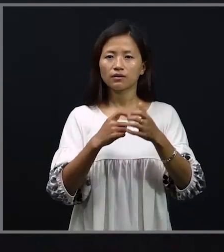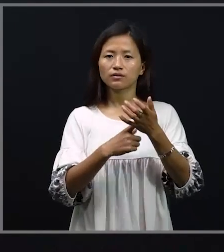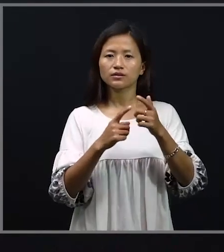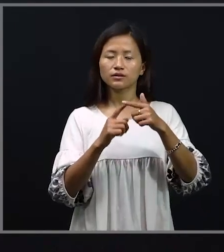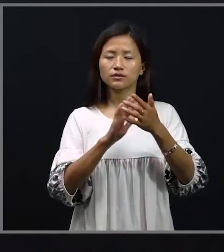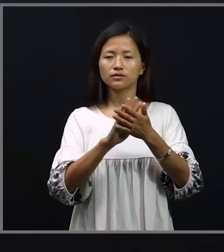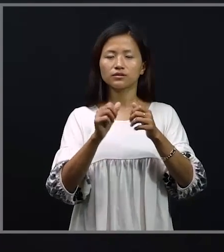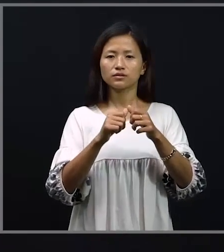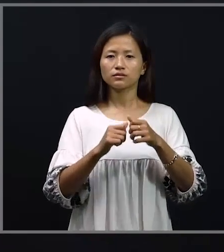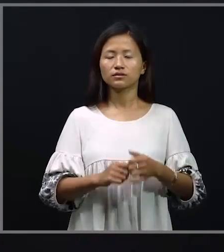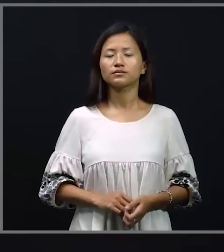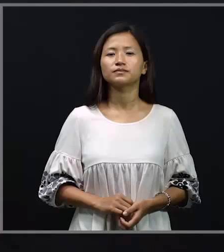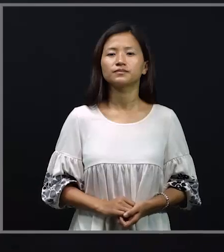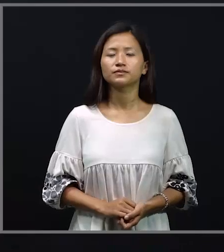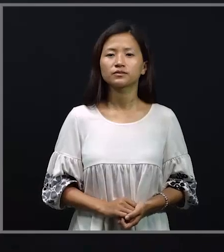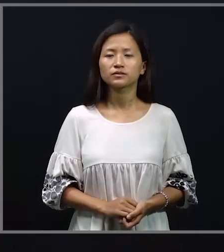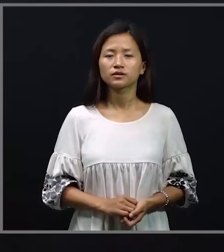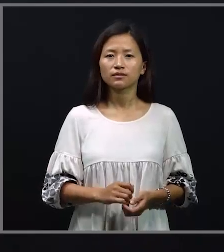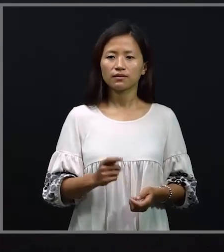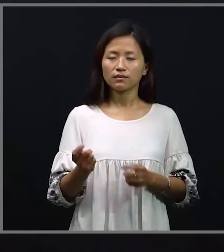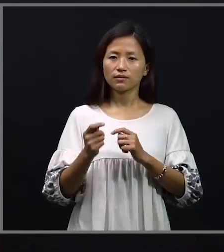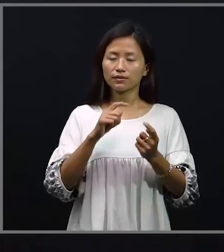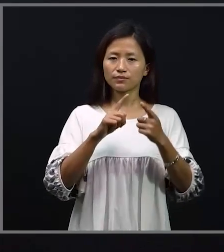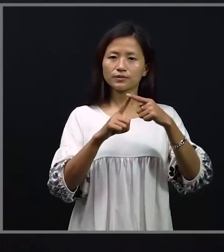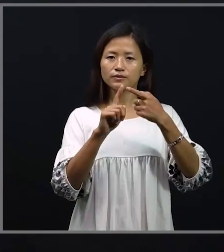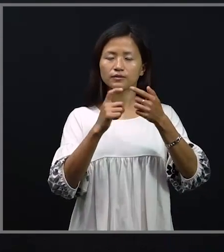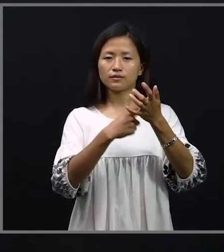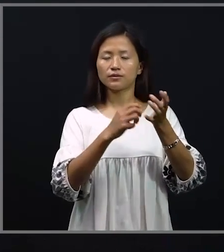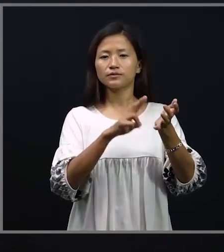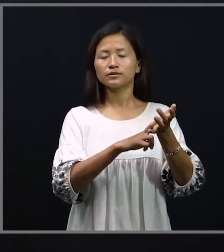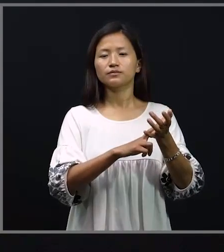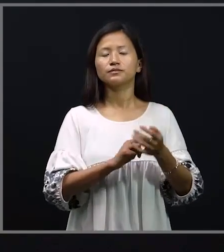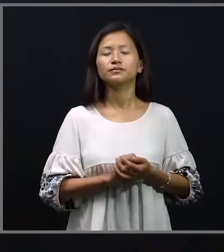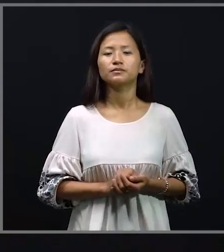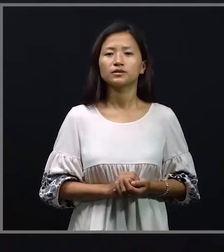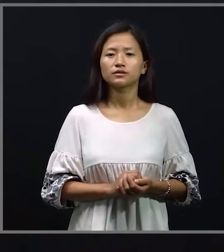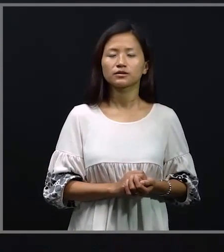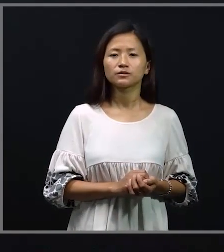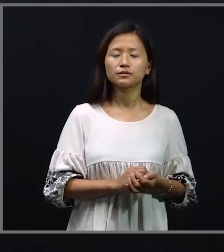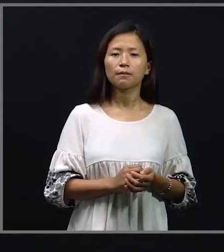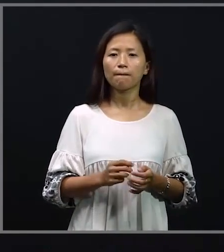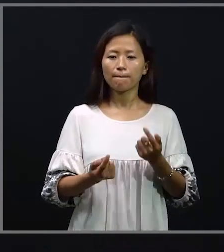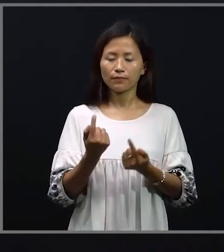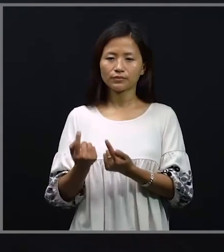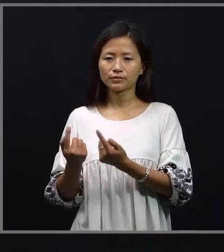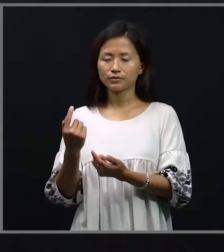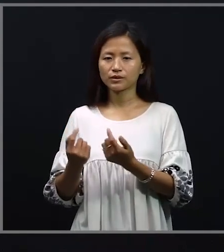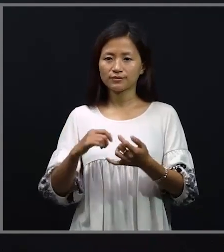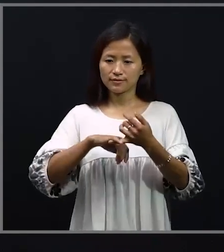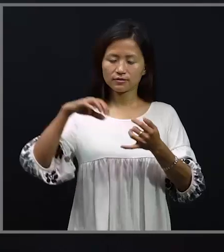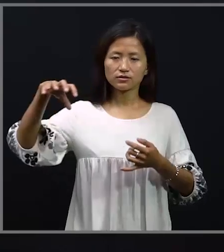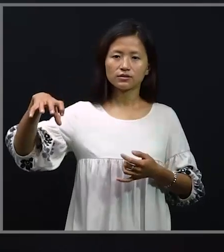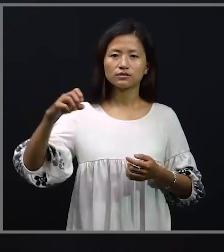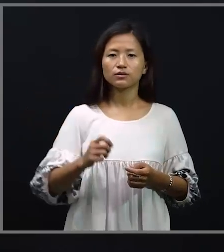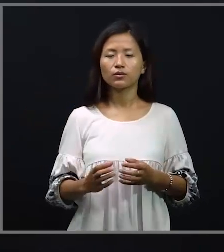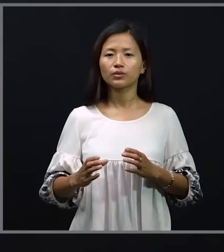ancient Indian view, the term politics means something to do with state. All right, it's a bit narrow when we